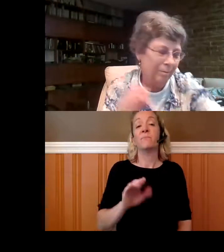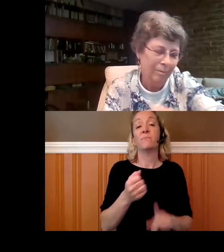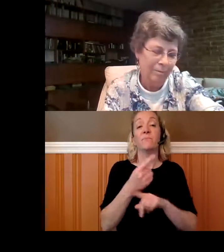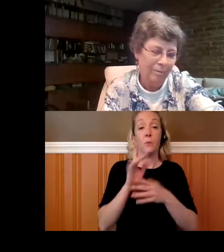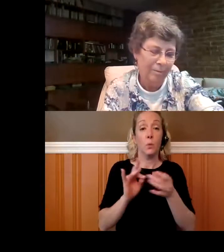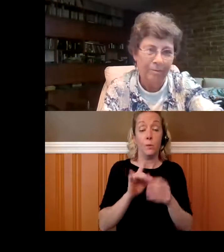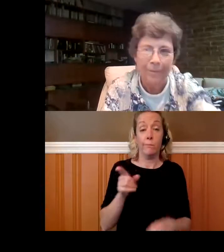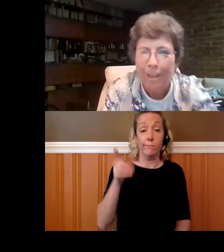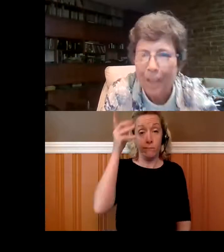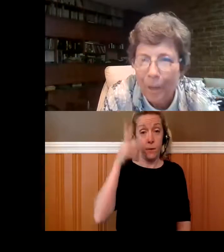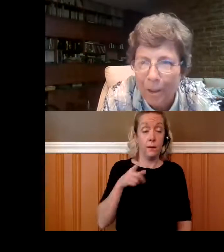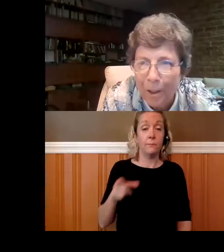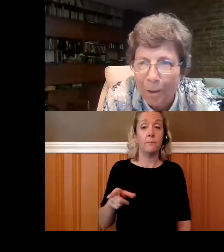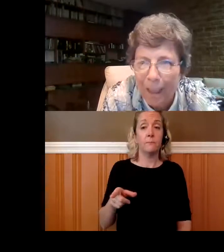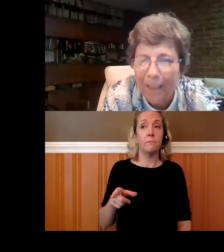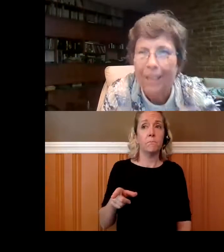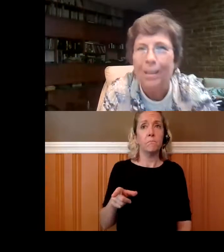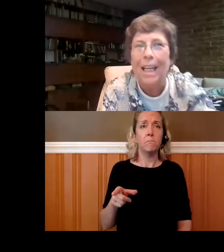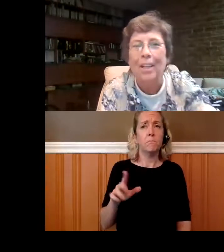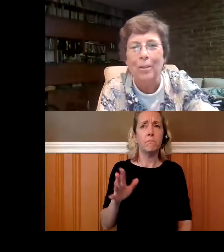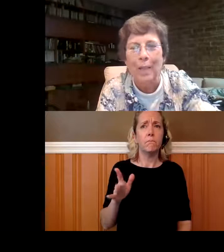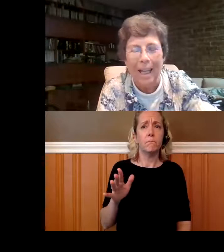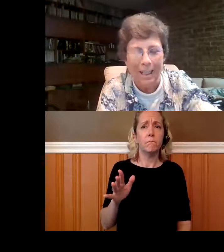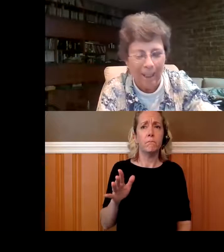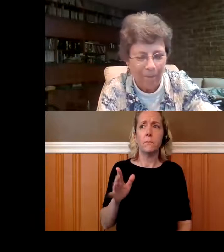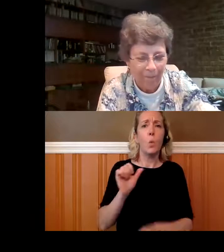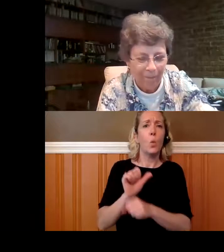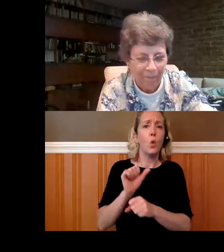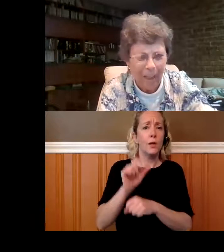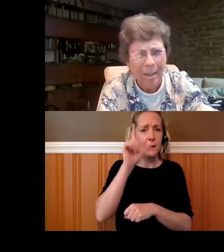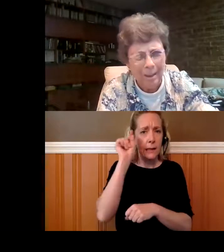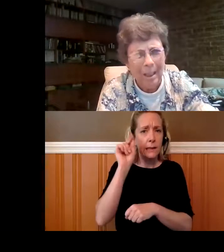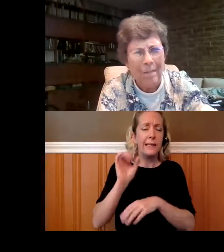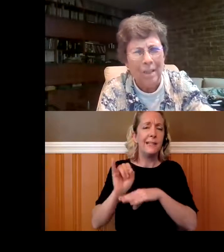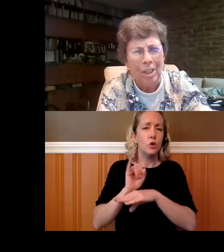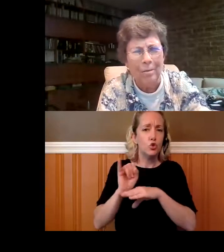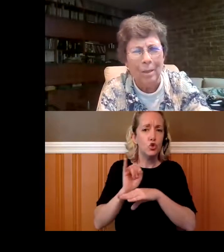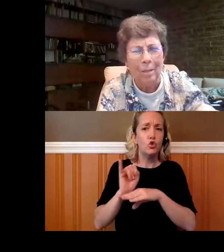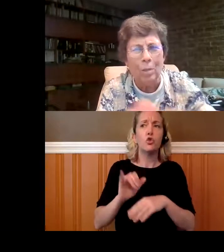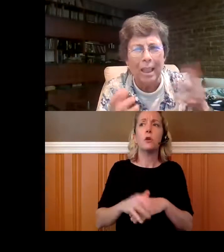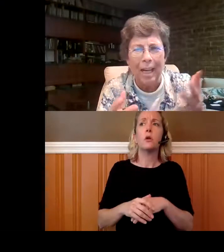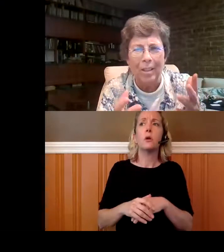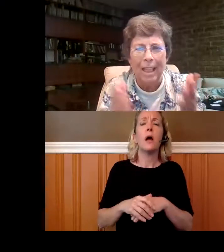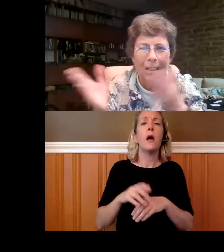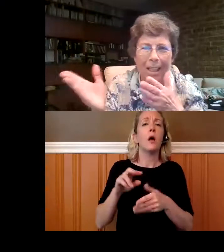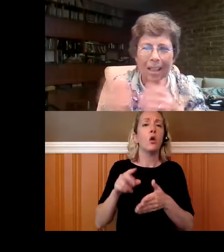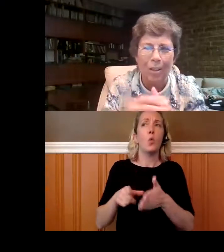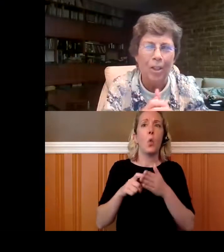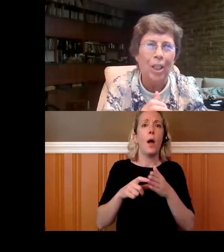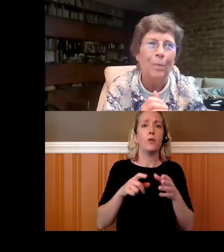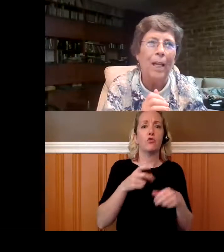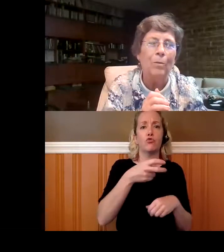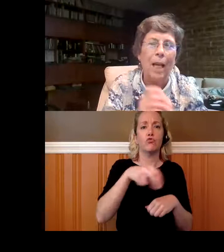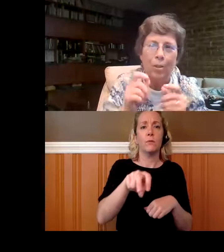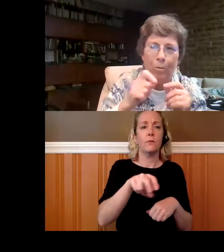had a lot of vision, working at Gallaudet, got an internship, and we had to transfer buses to get there. So I was showing